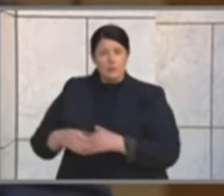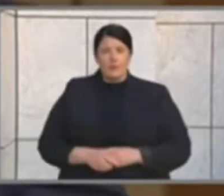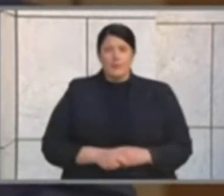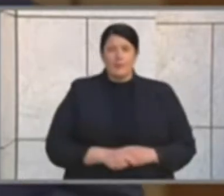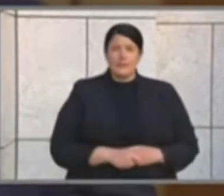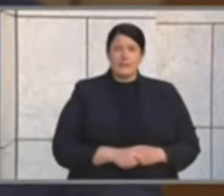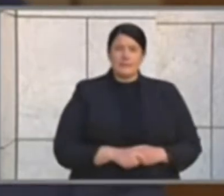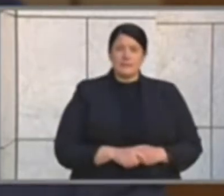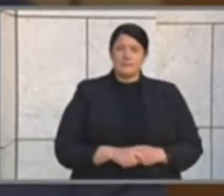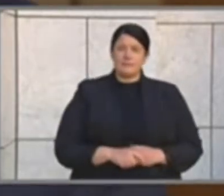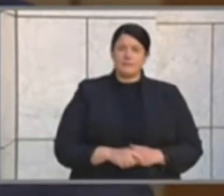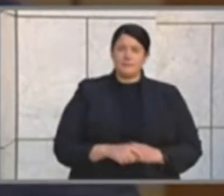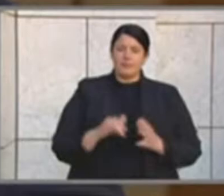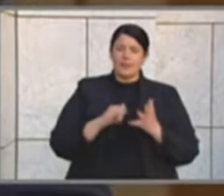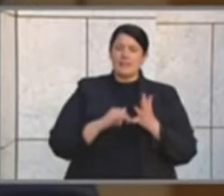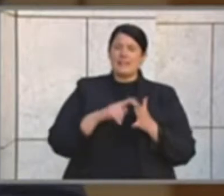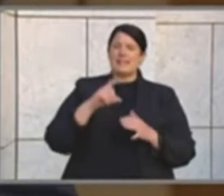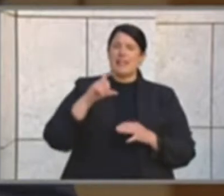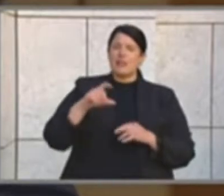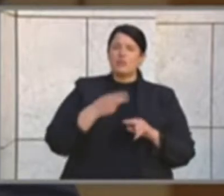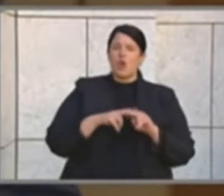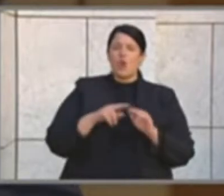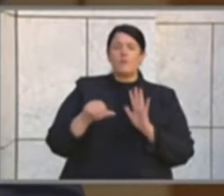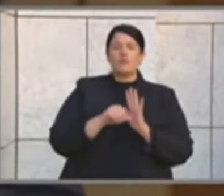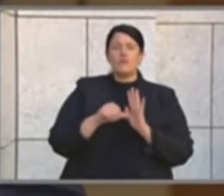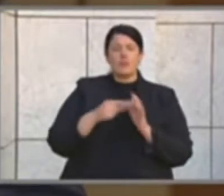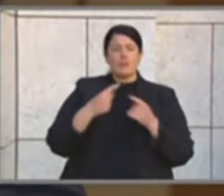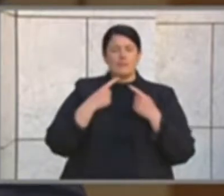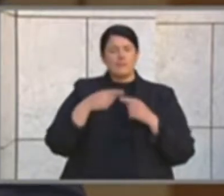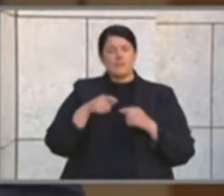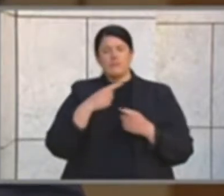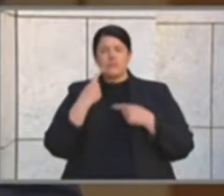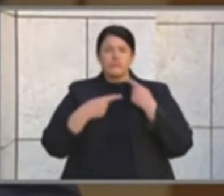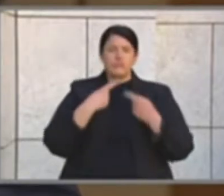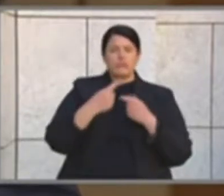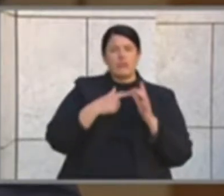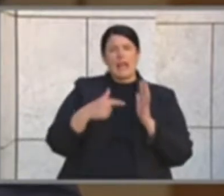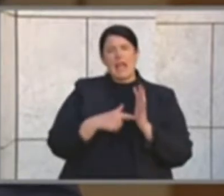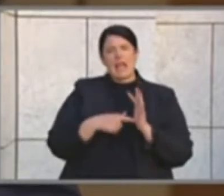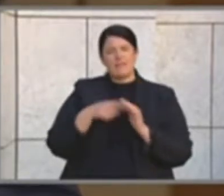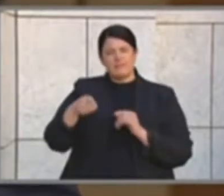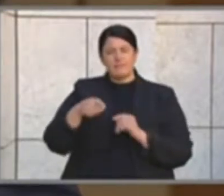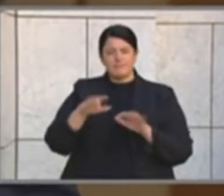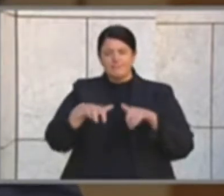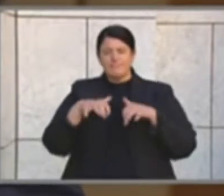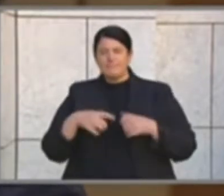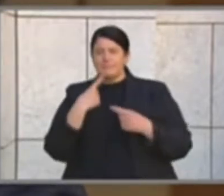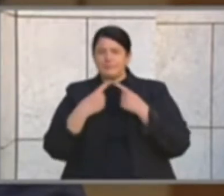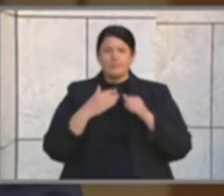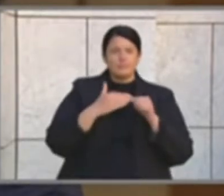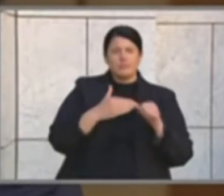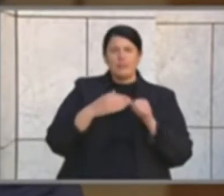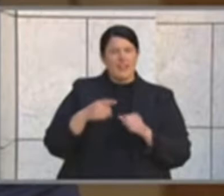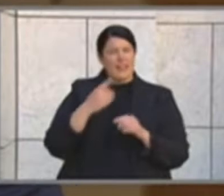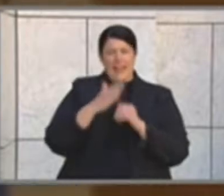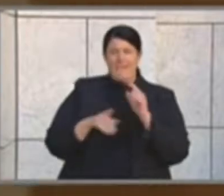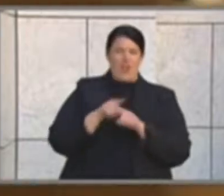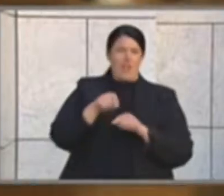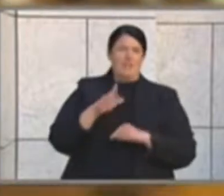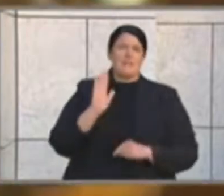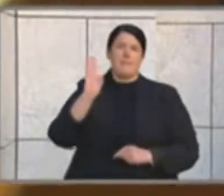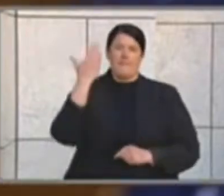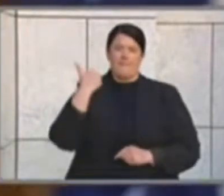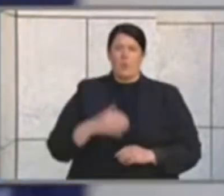Treasury at the COVID committee that this is record-breaking pace for money going out the door.